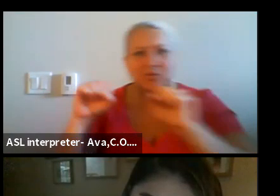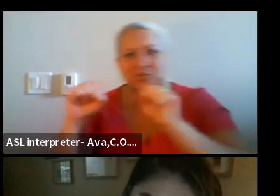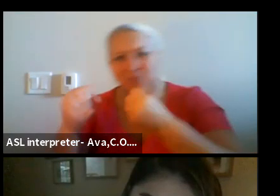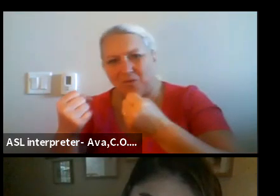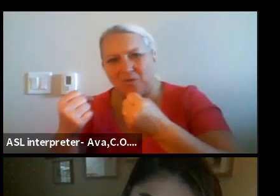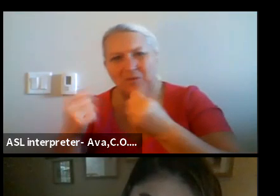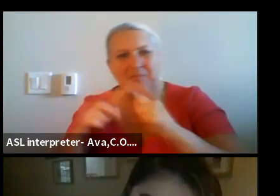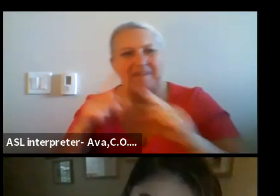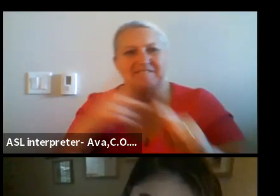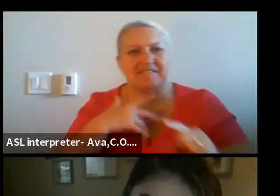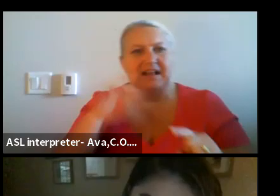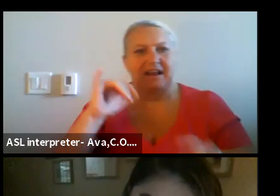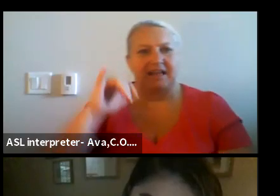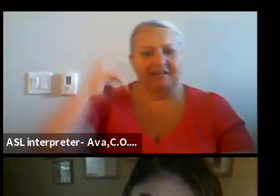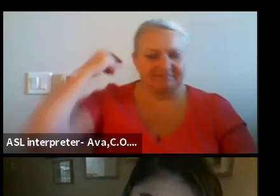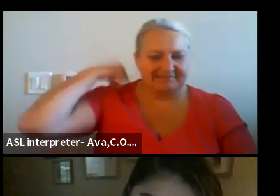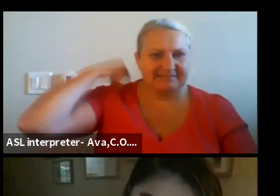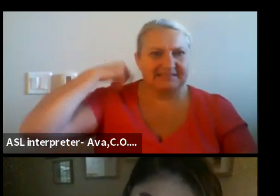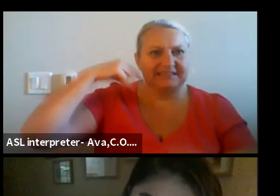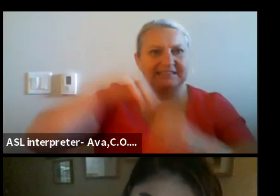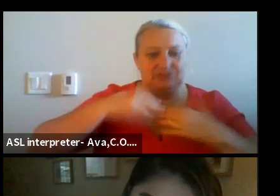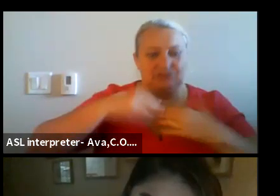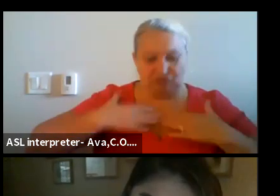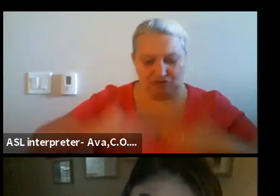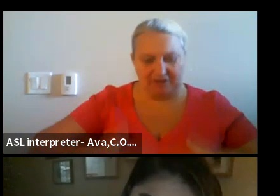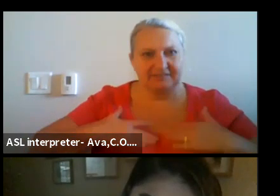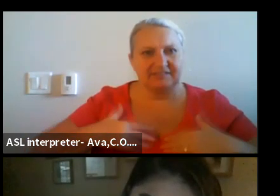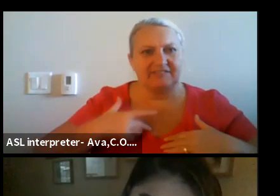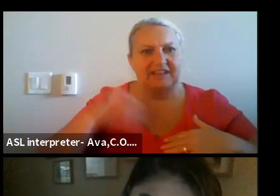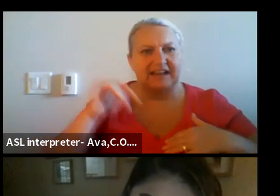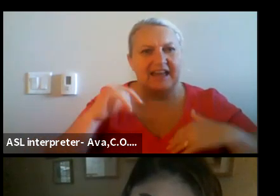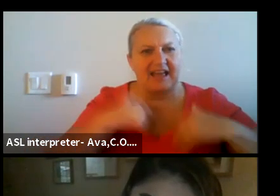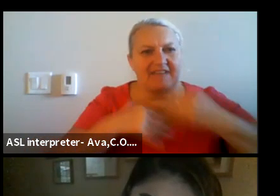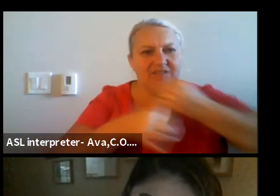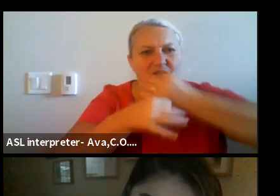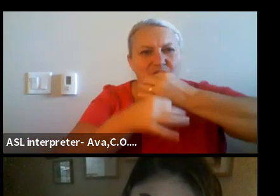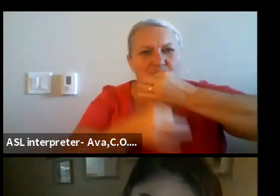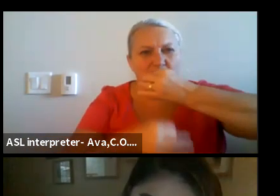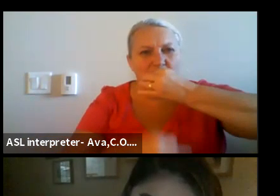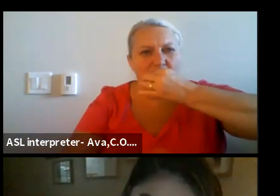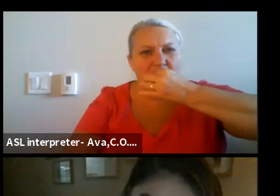in my chest. Check.